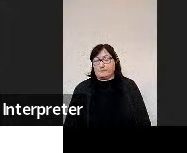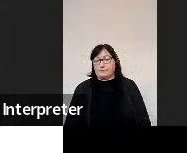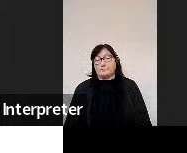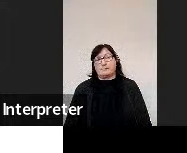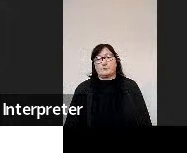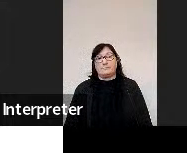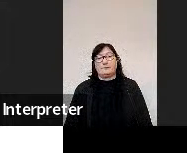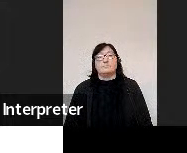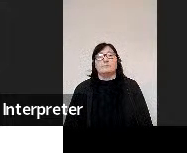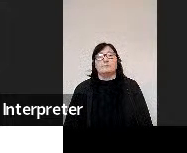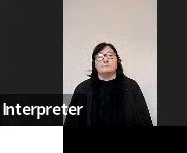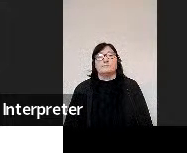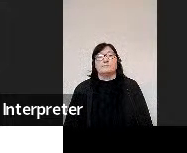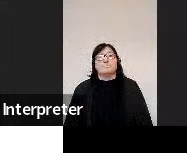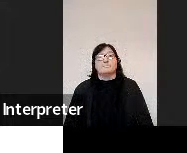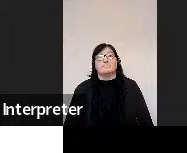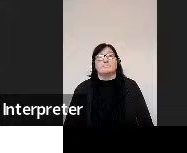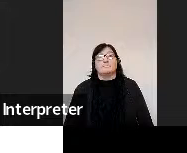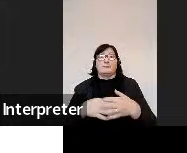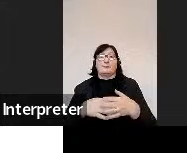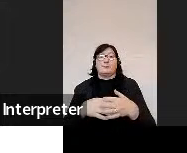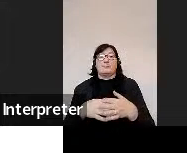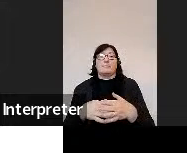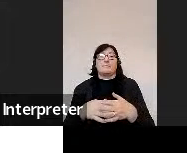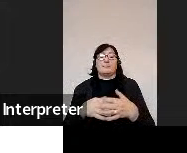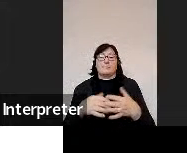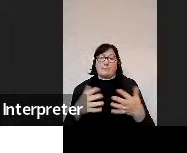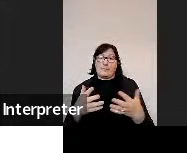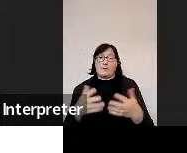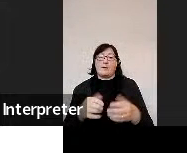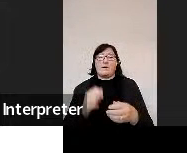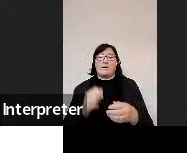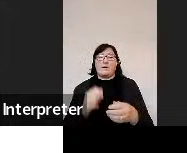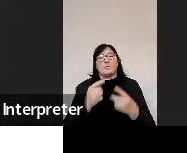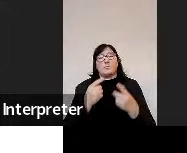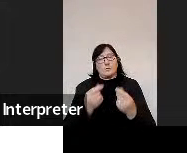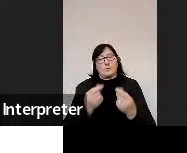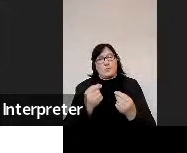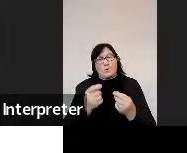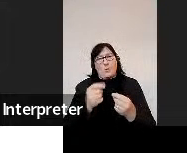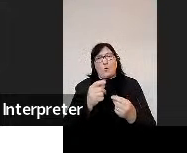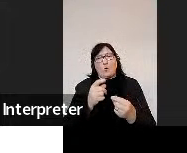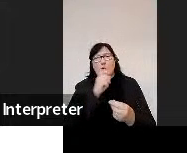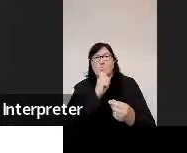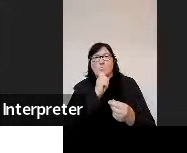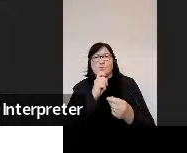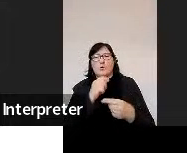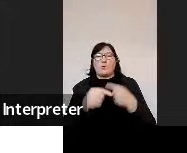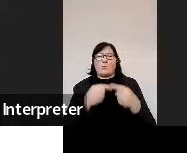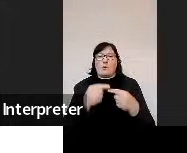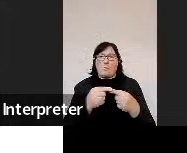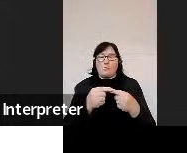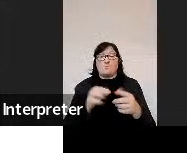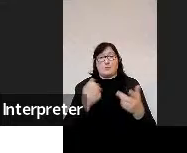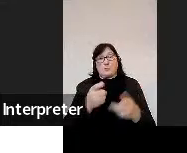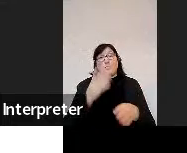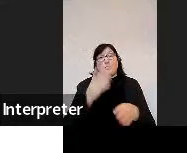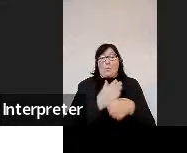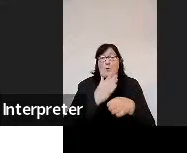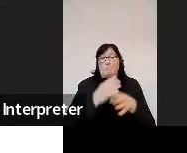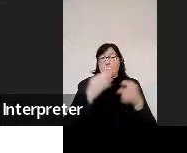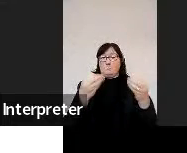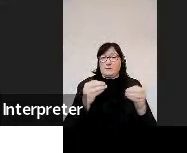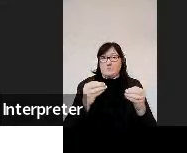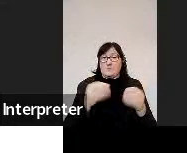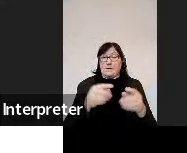So that's where you would set your user roles. So if you are an employee in an organization, the role allocation would